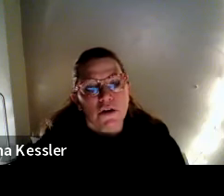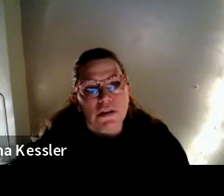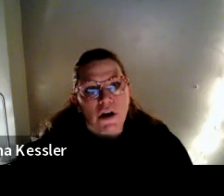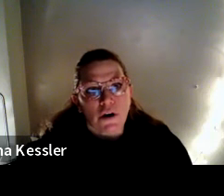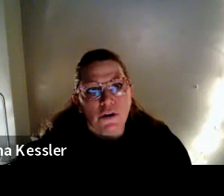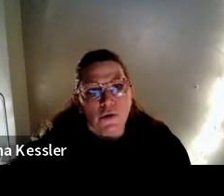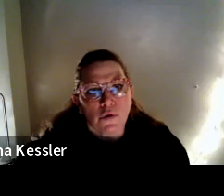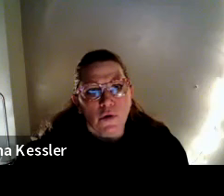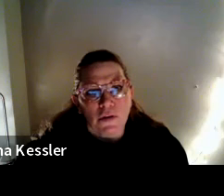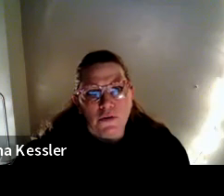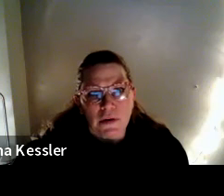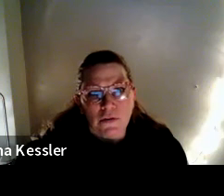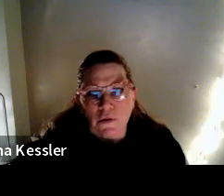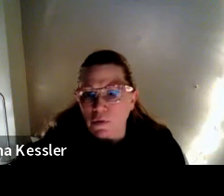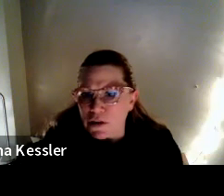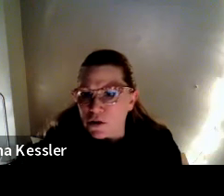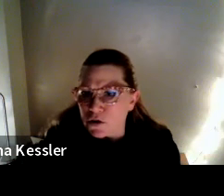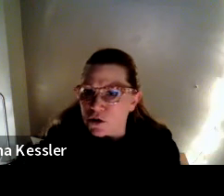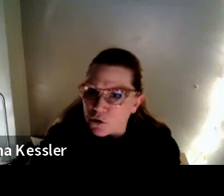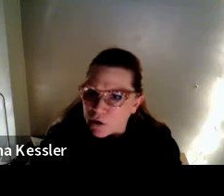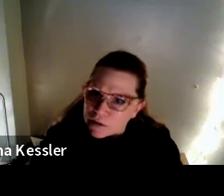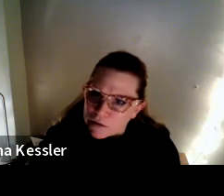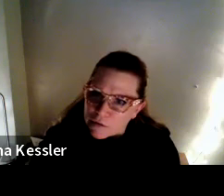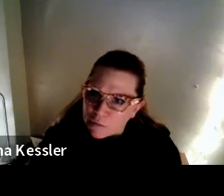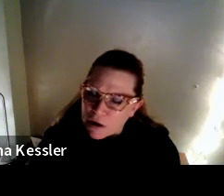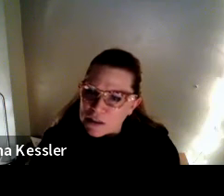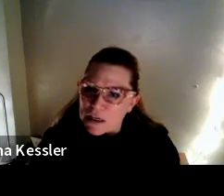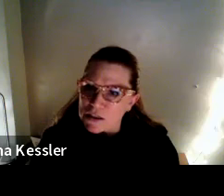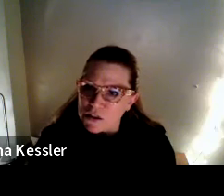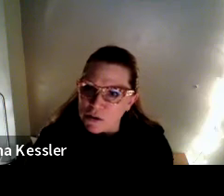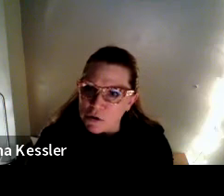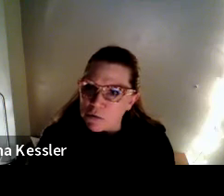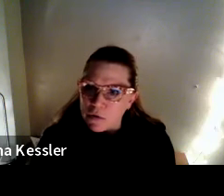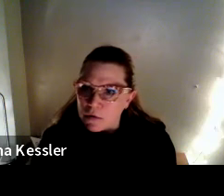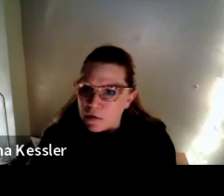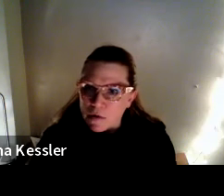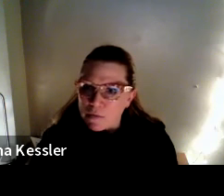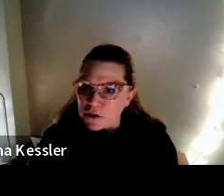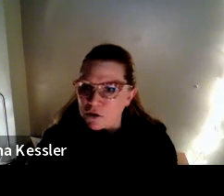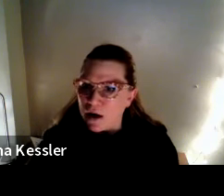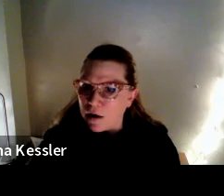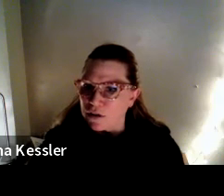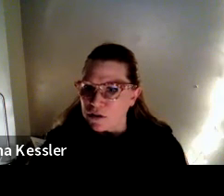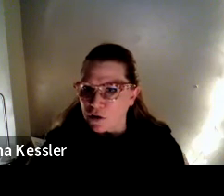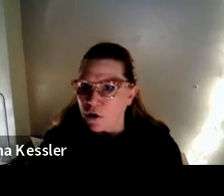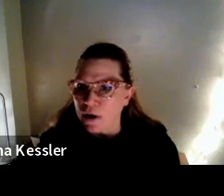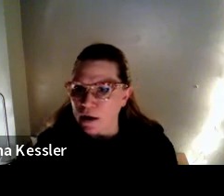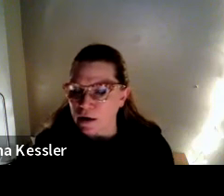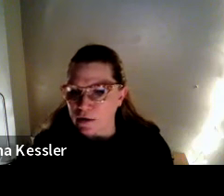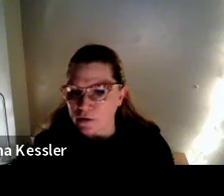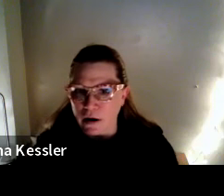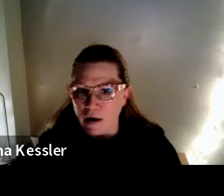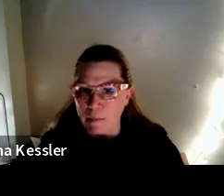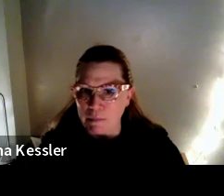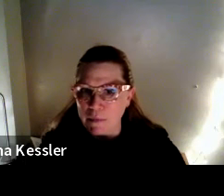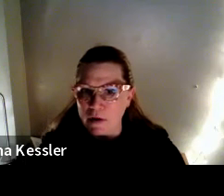just curious, are you going to be doing research during the process to measure how things are going?